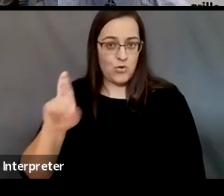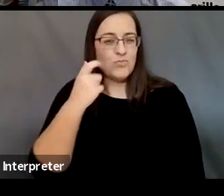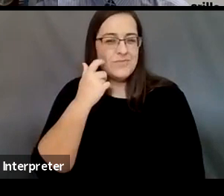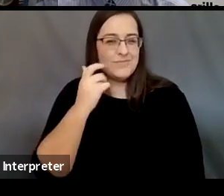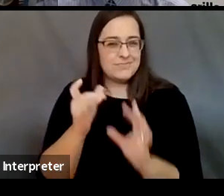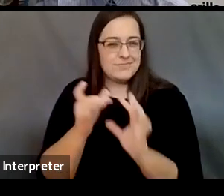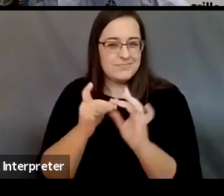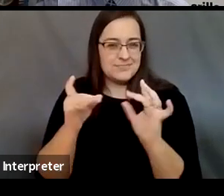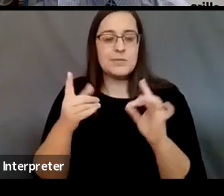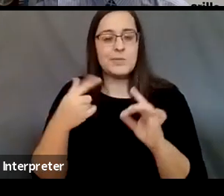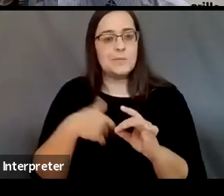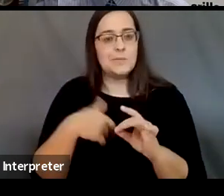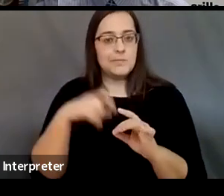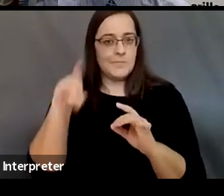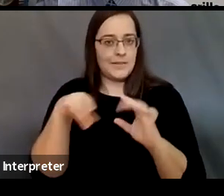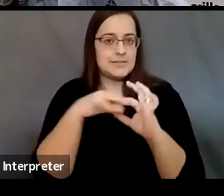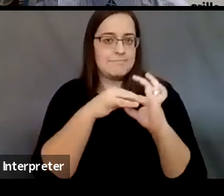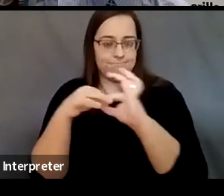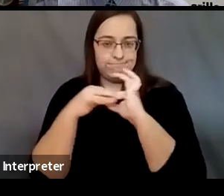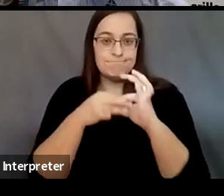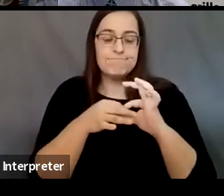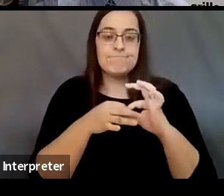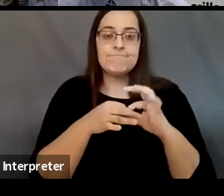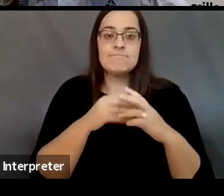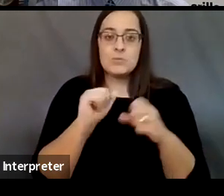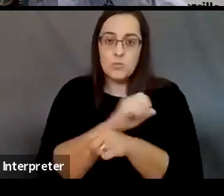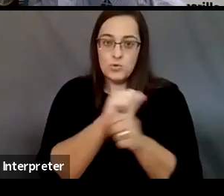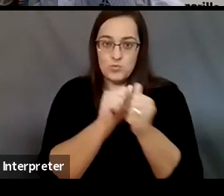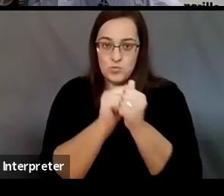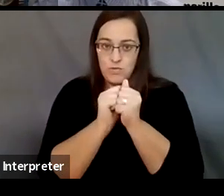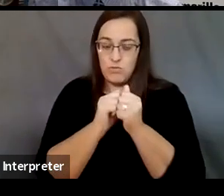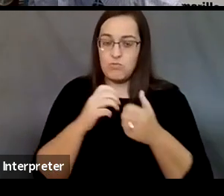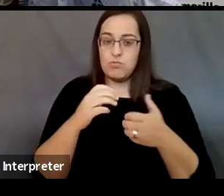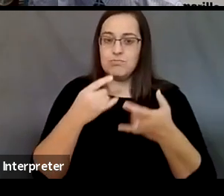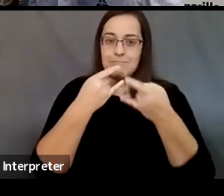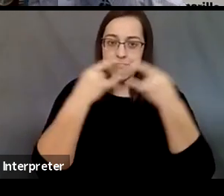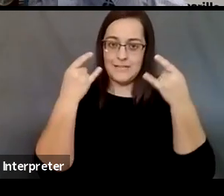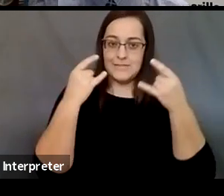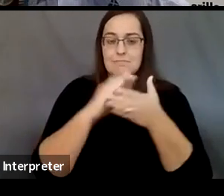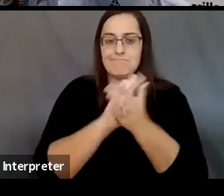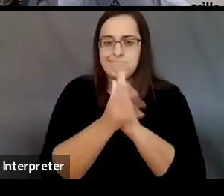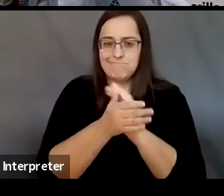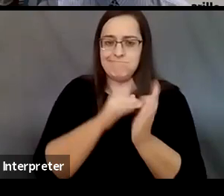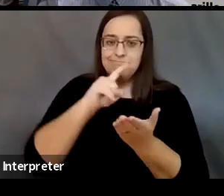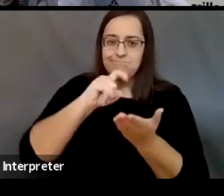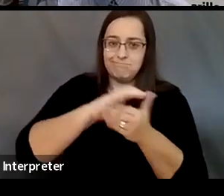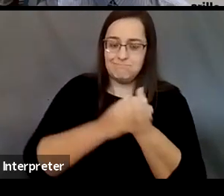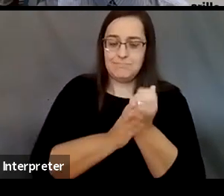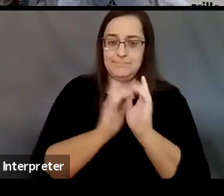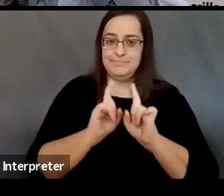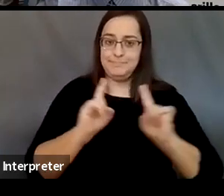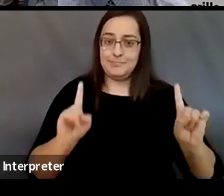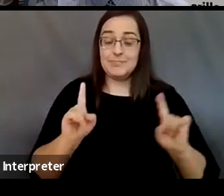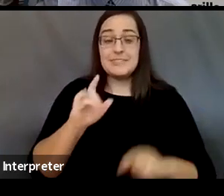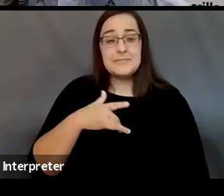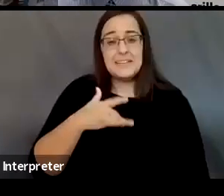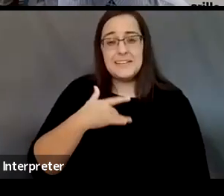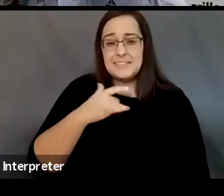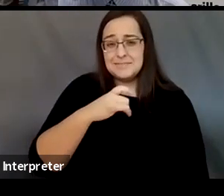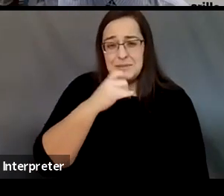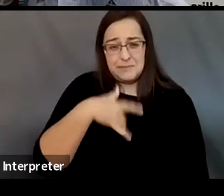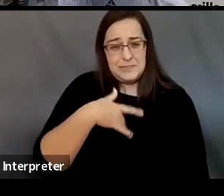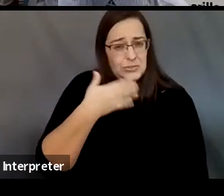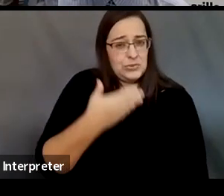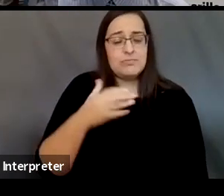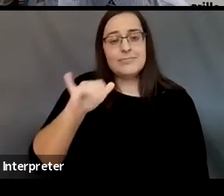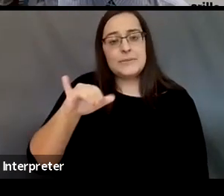us pulling together as a community, wearing our masks, good hand washing, social distancing. If you're home, if you're sick, stay